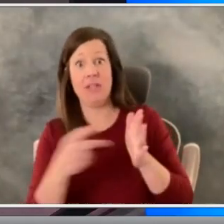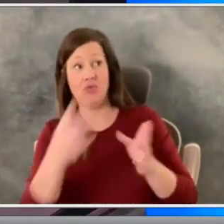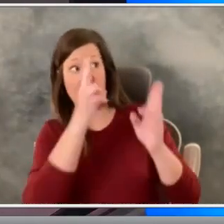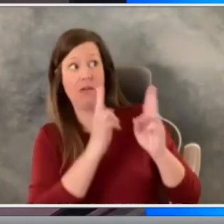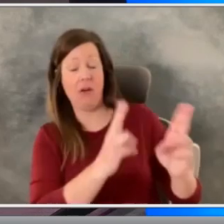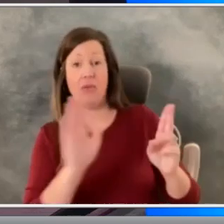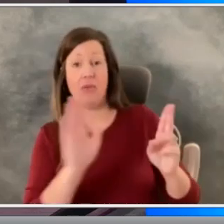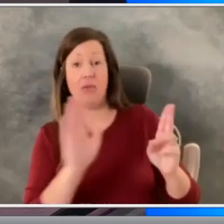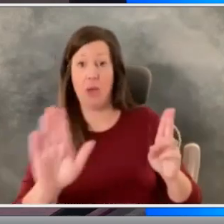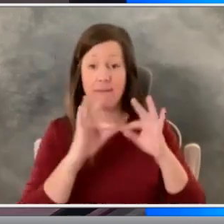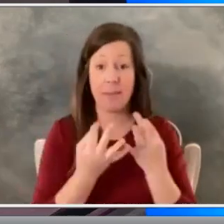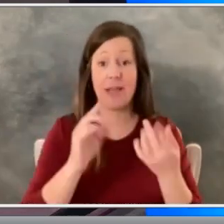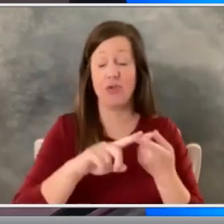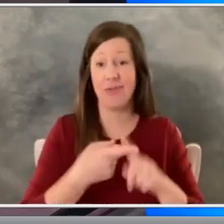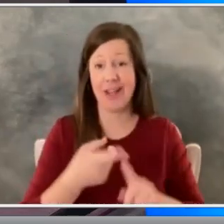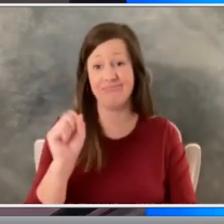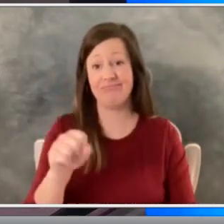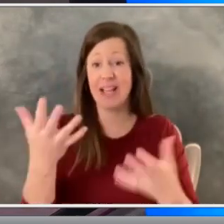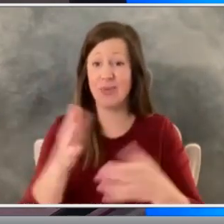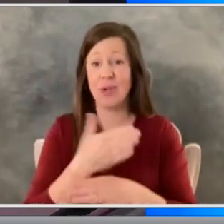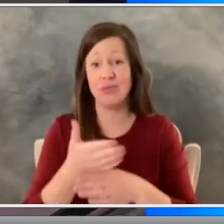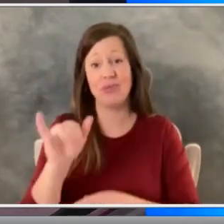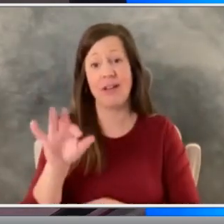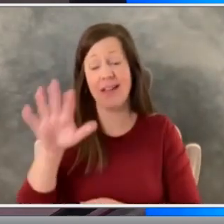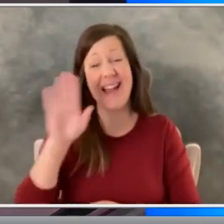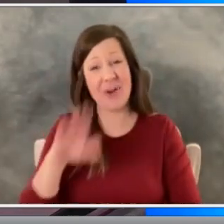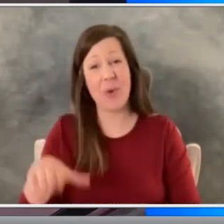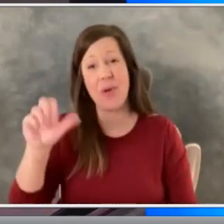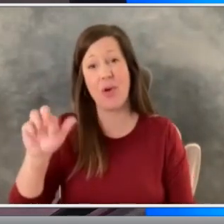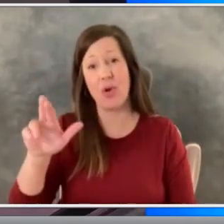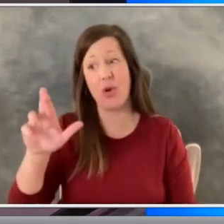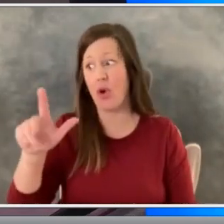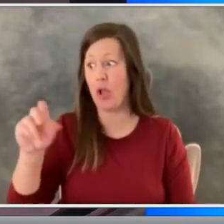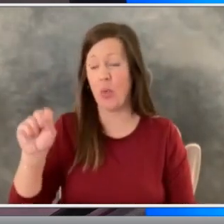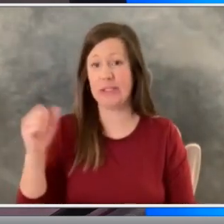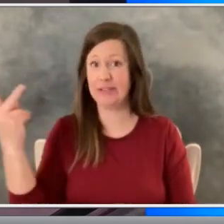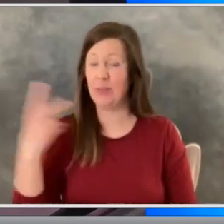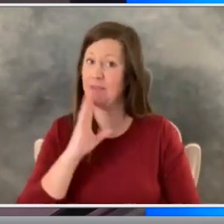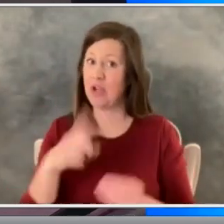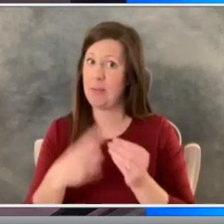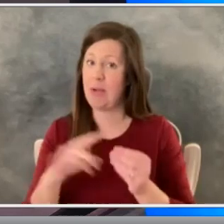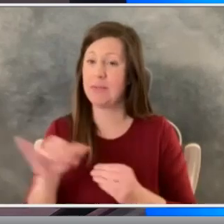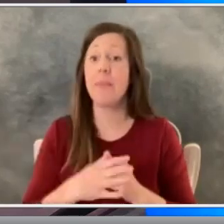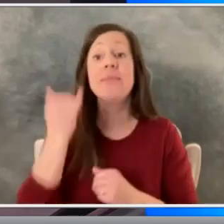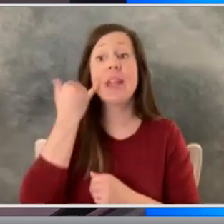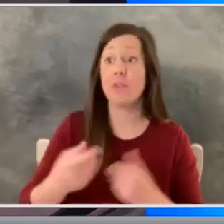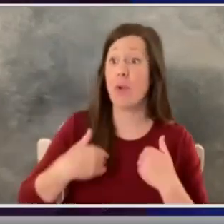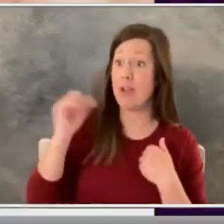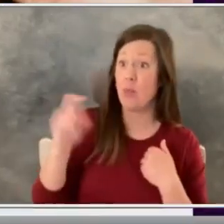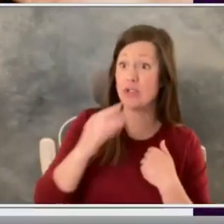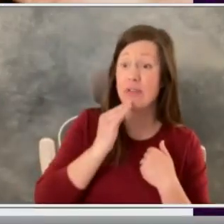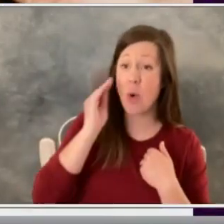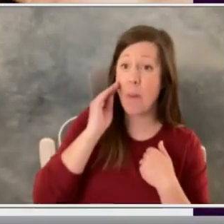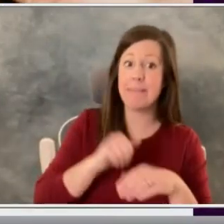And I just wanted to share that. And I know, Carlos, you and I have talked about that as well. If you have a question at home, it can be any question at all, send